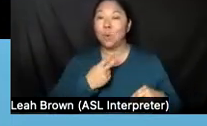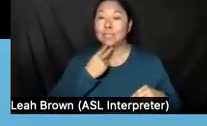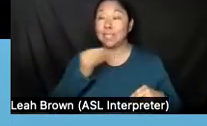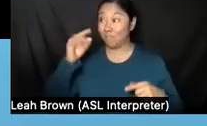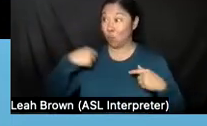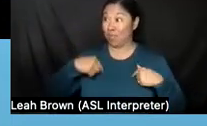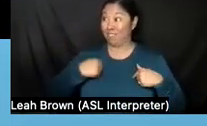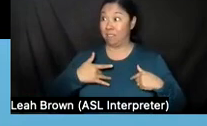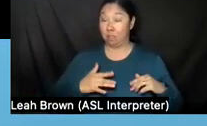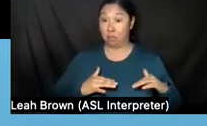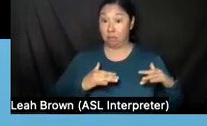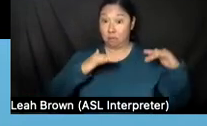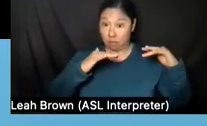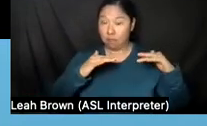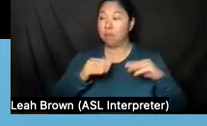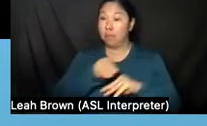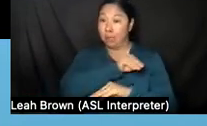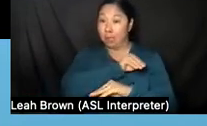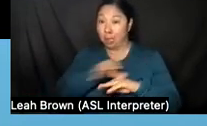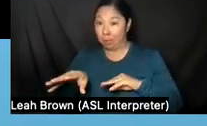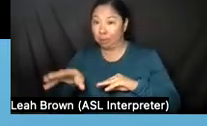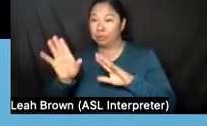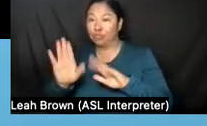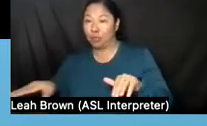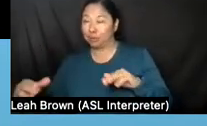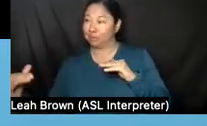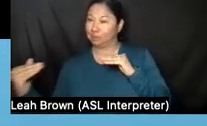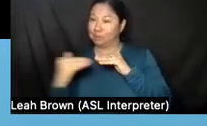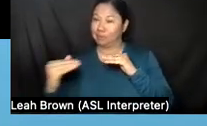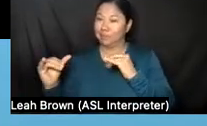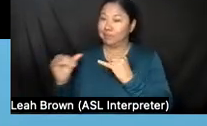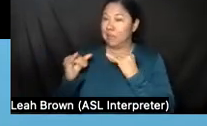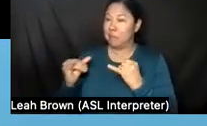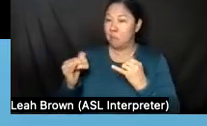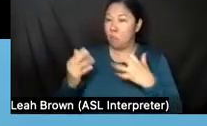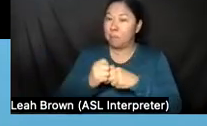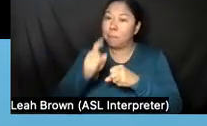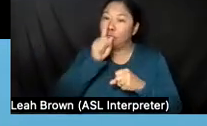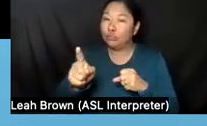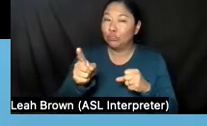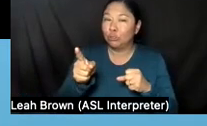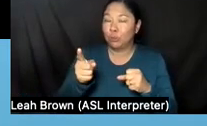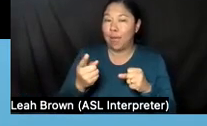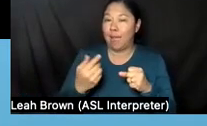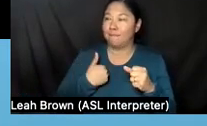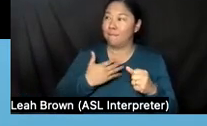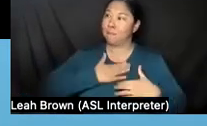that's only going to portray that onto your child. So remember to have your own kind of just